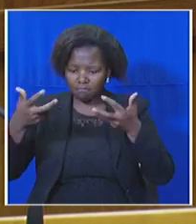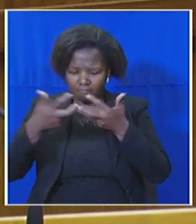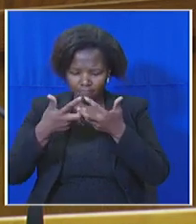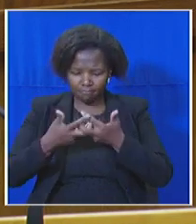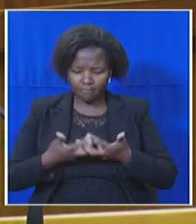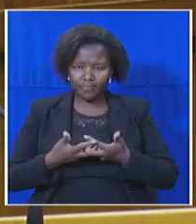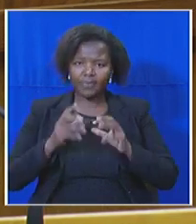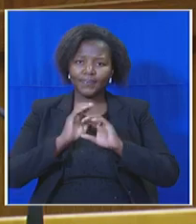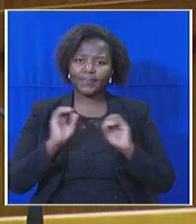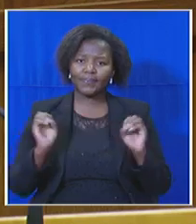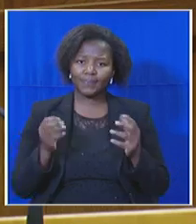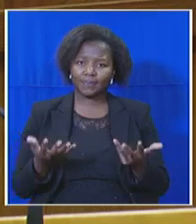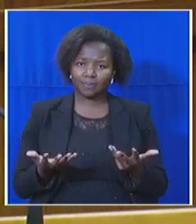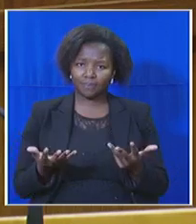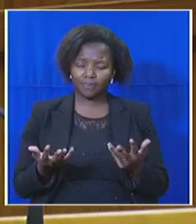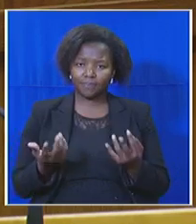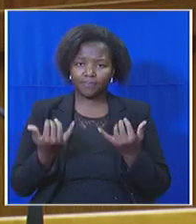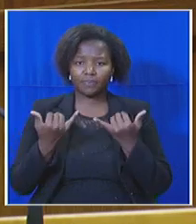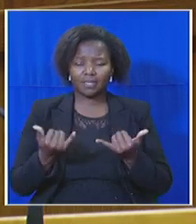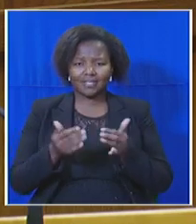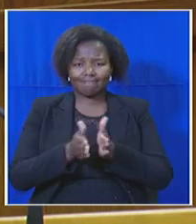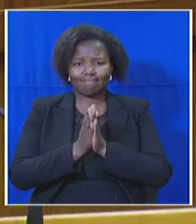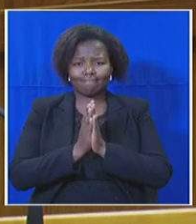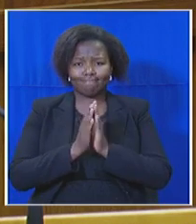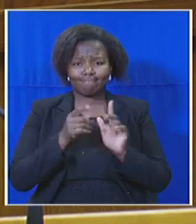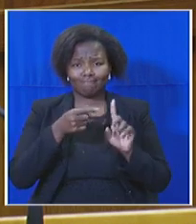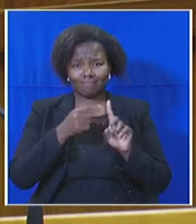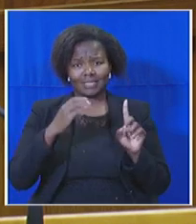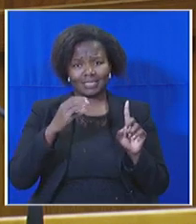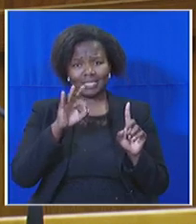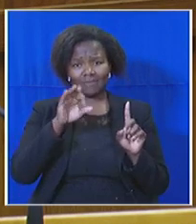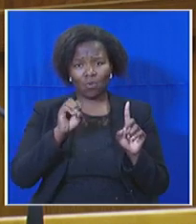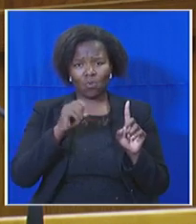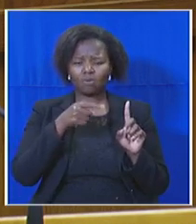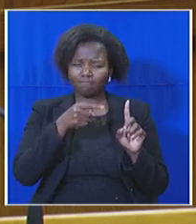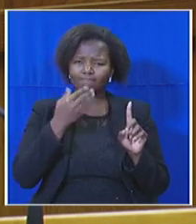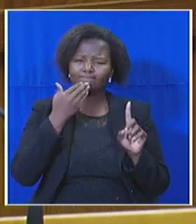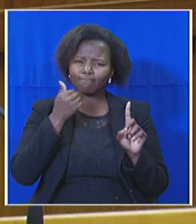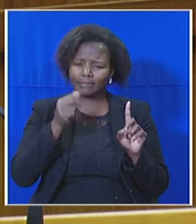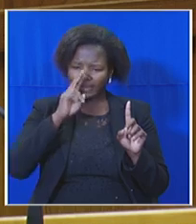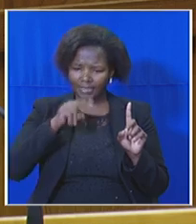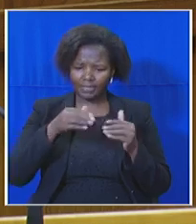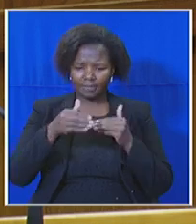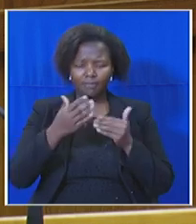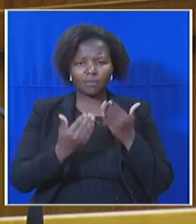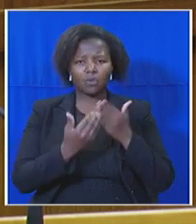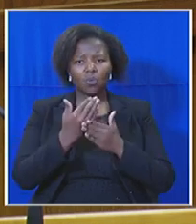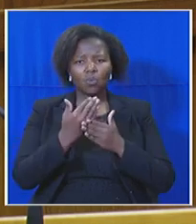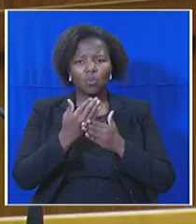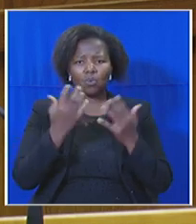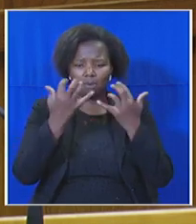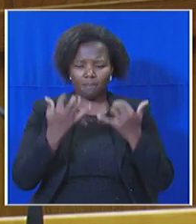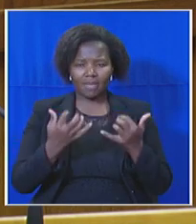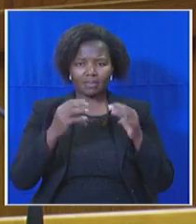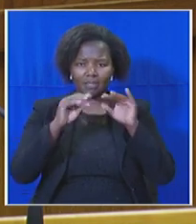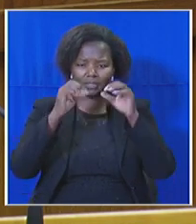among others. We call on the accounting officer to fast-track the implementation of a new accounting system to